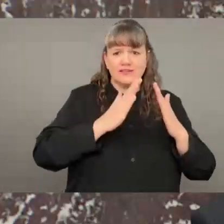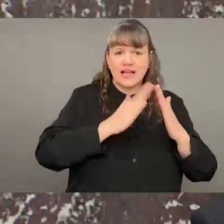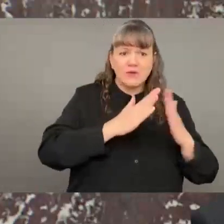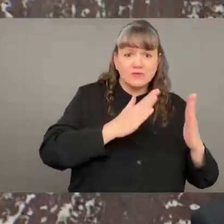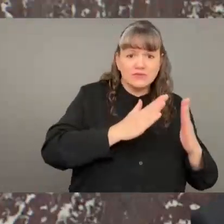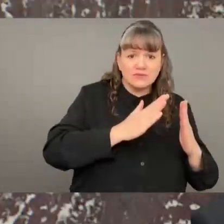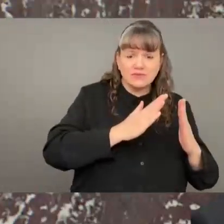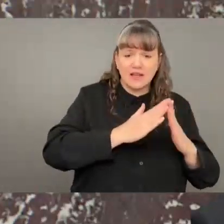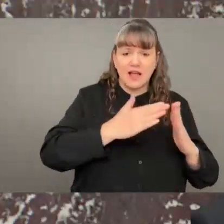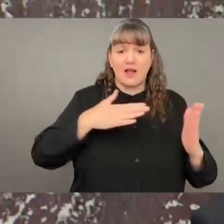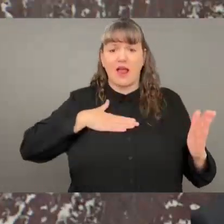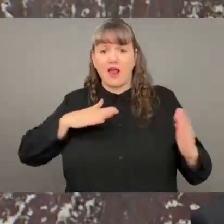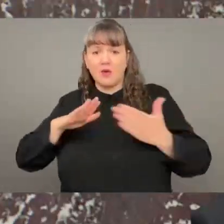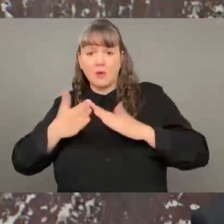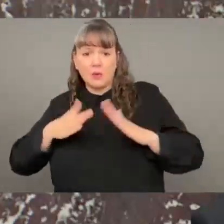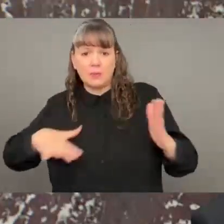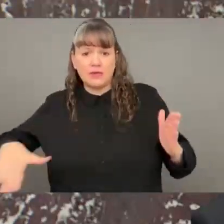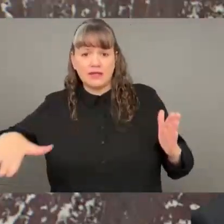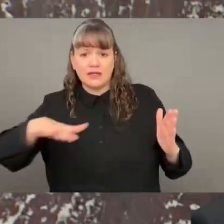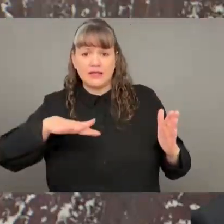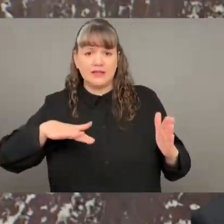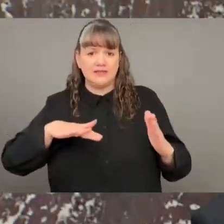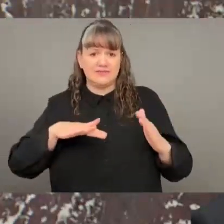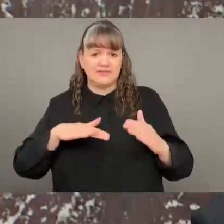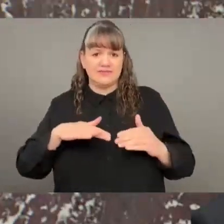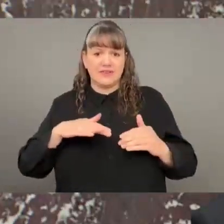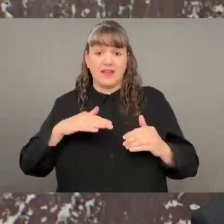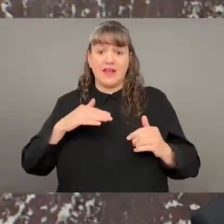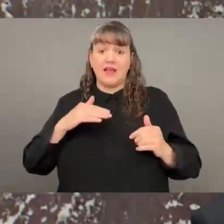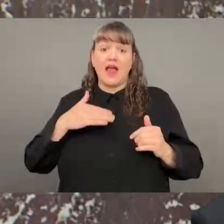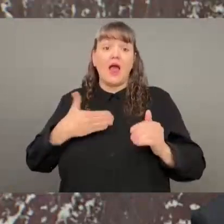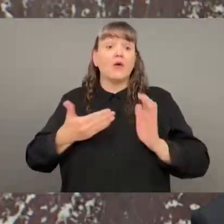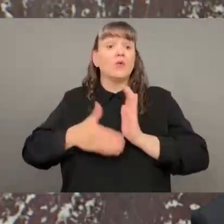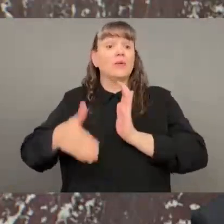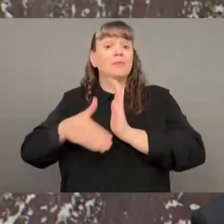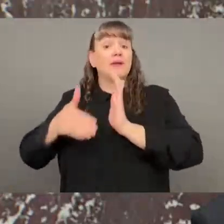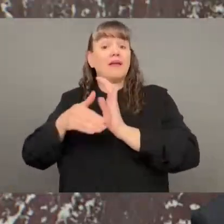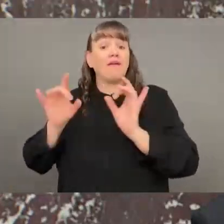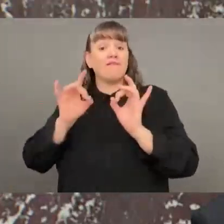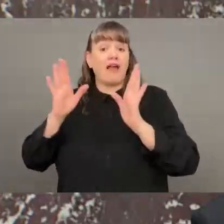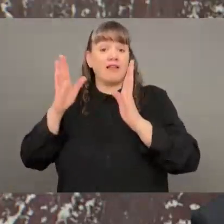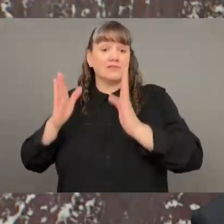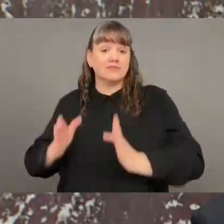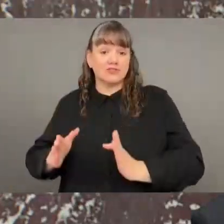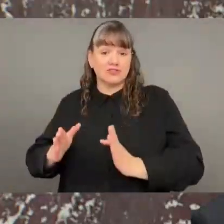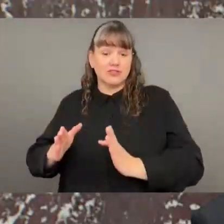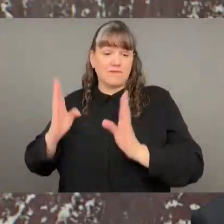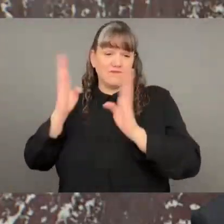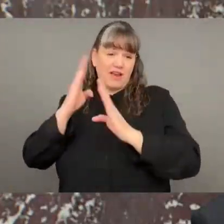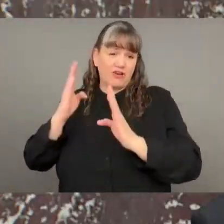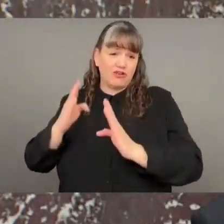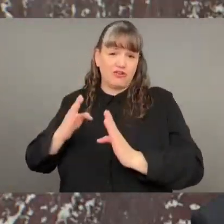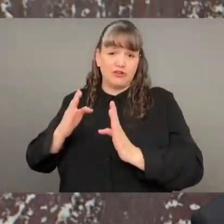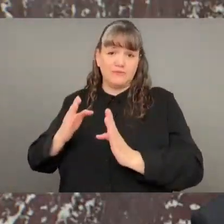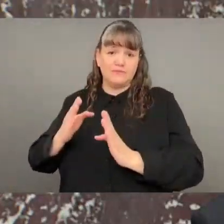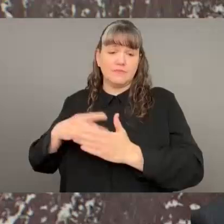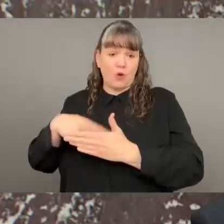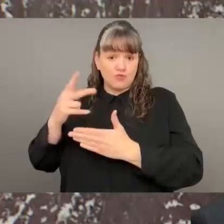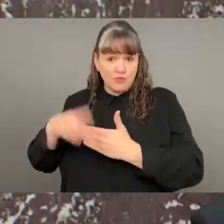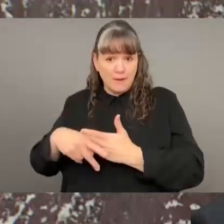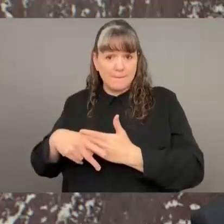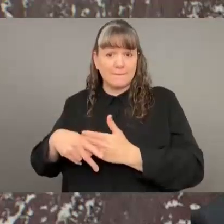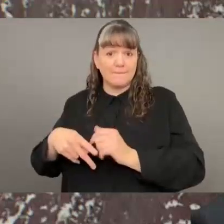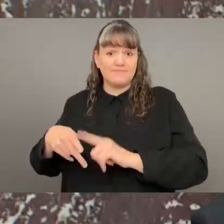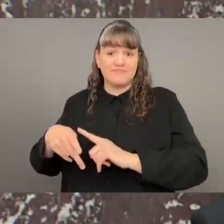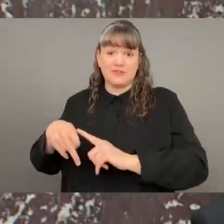Violent Offender Intervention Program is making a big difference in helping people to break the cycle of reoffending. For